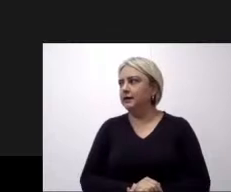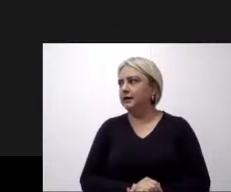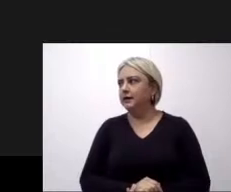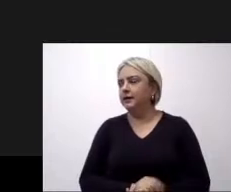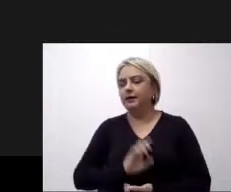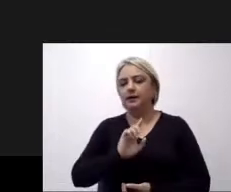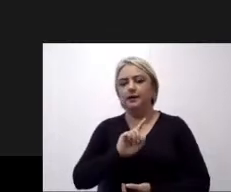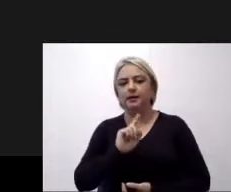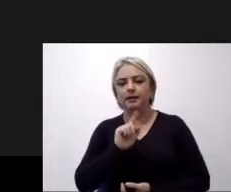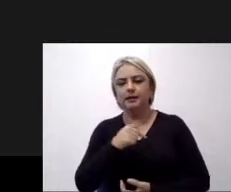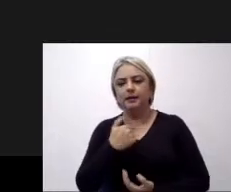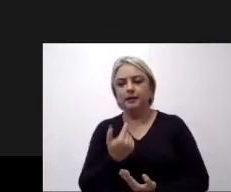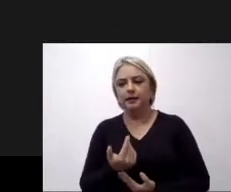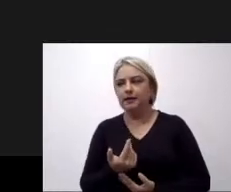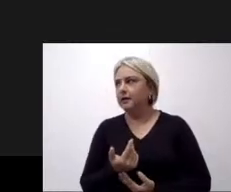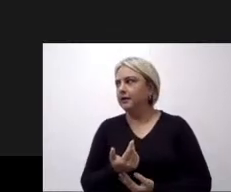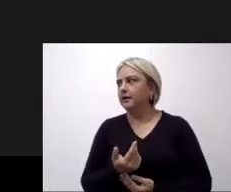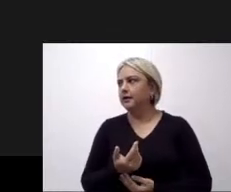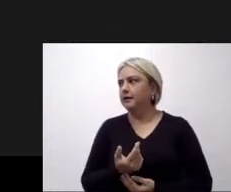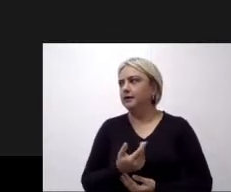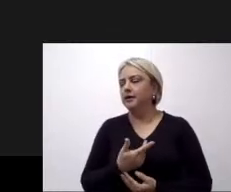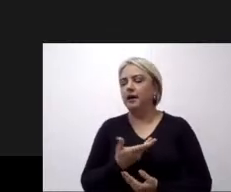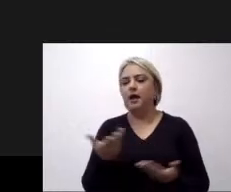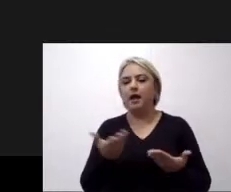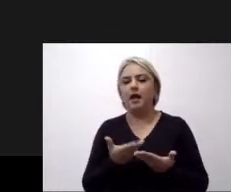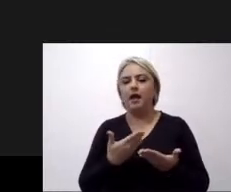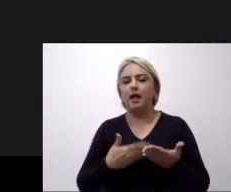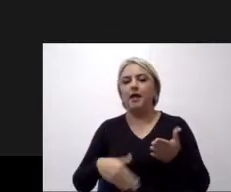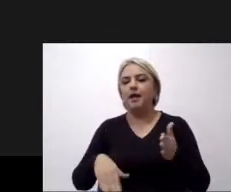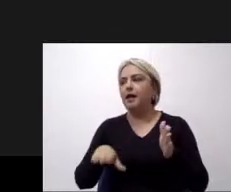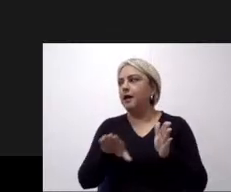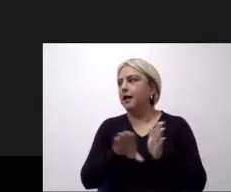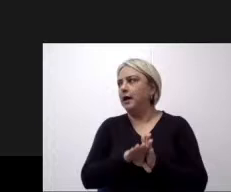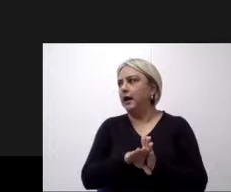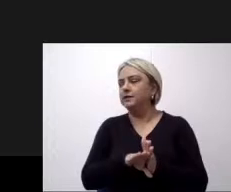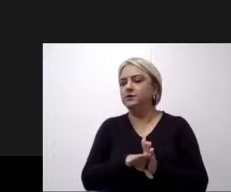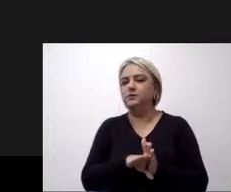I'm now coming to the third part of my intervention,